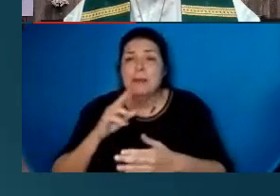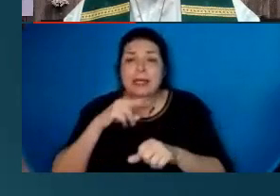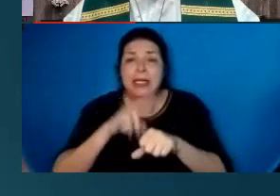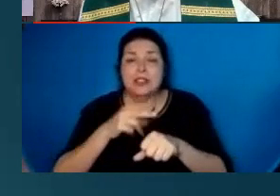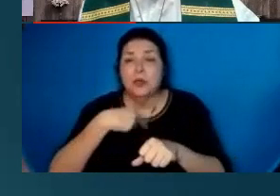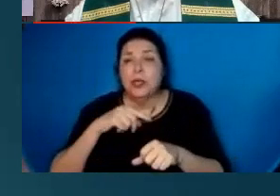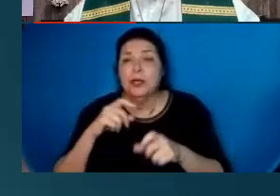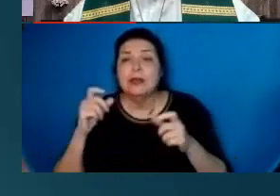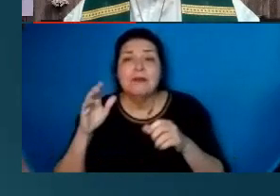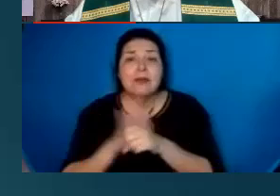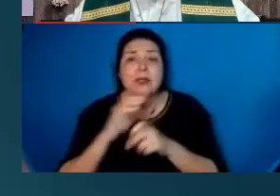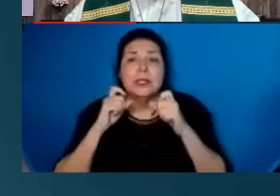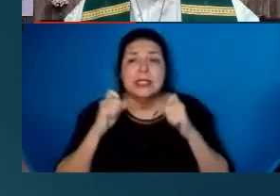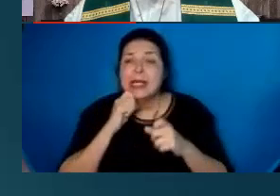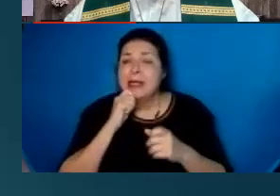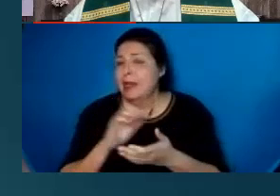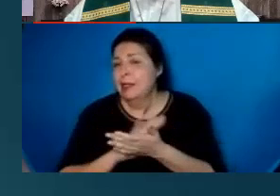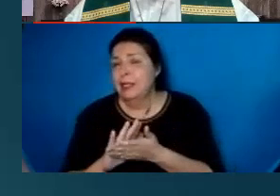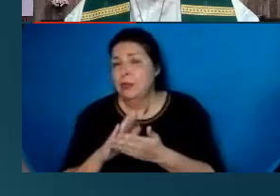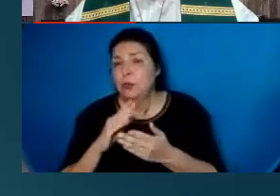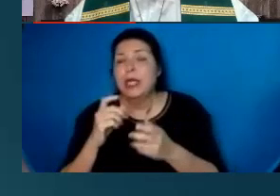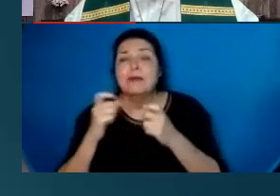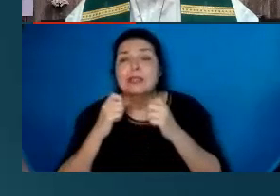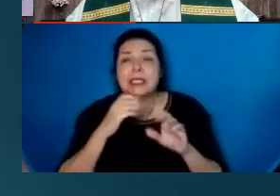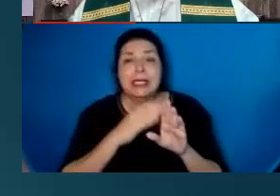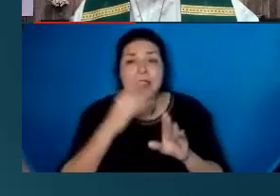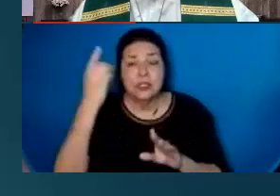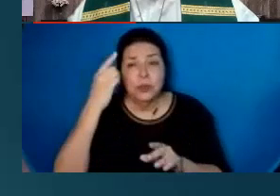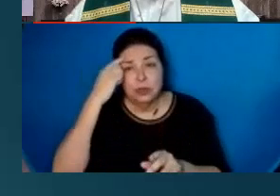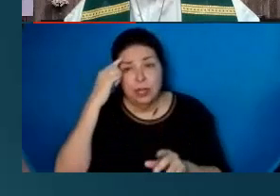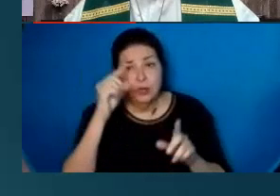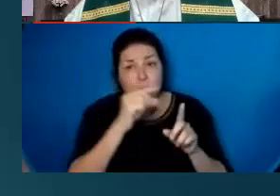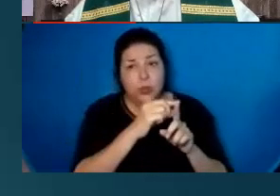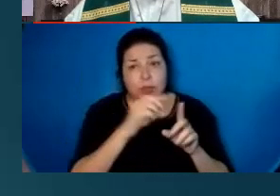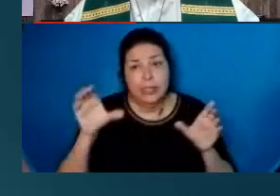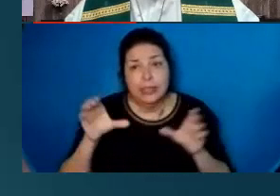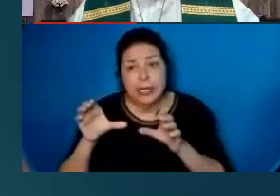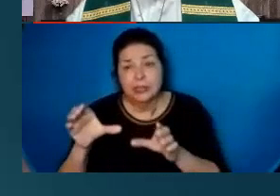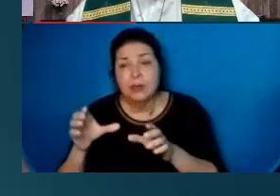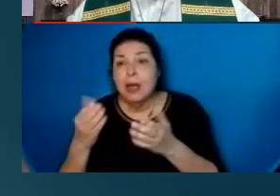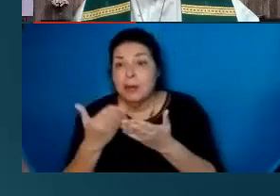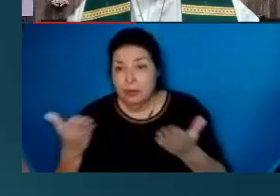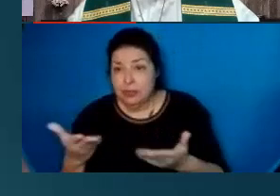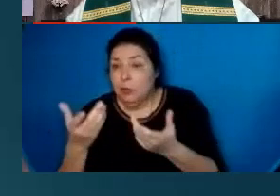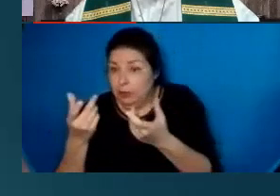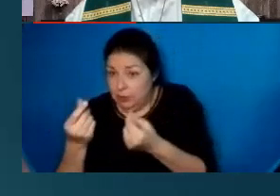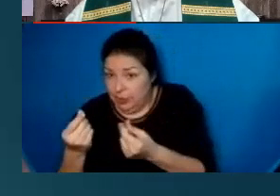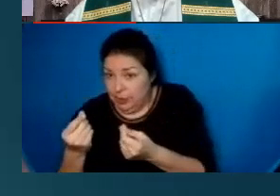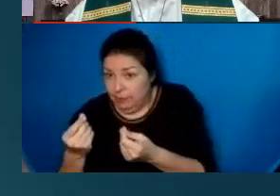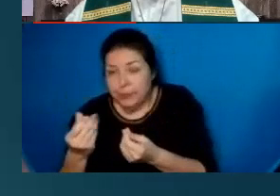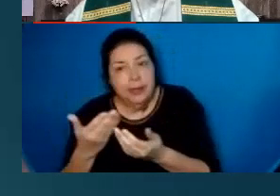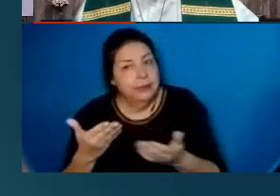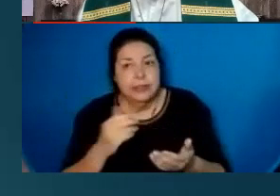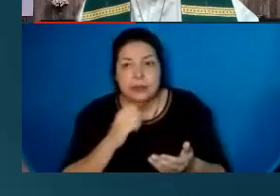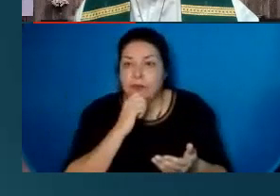and unclean. We have sinned against you in thought, word, and deed, by what we have done and by what we have